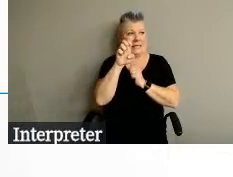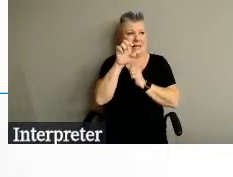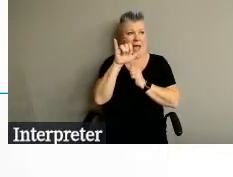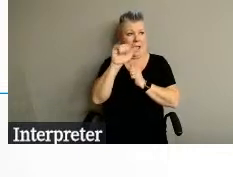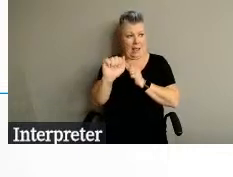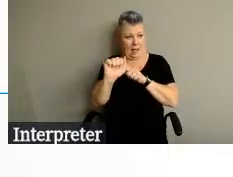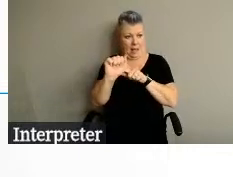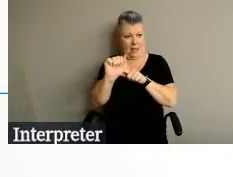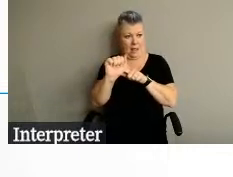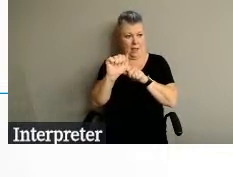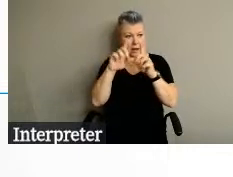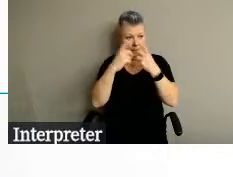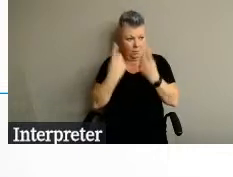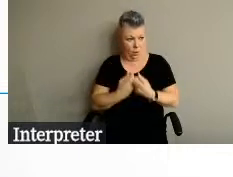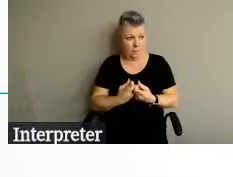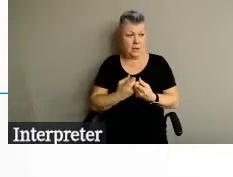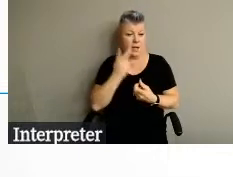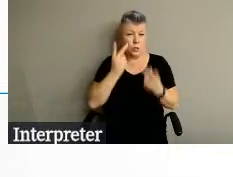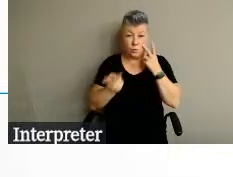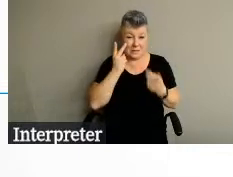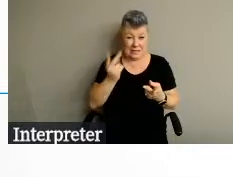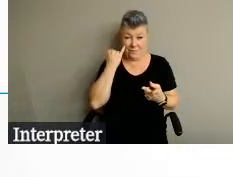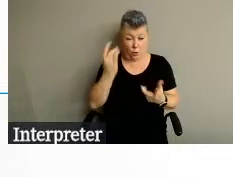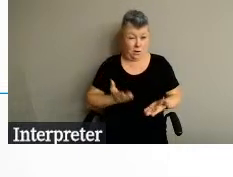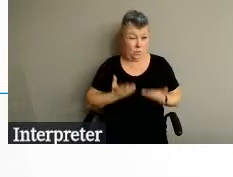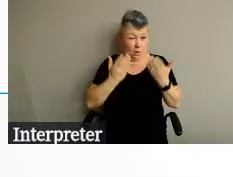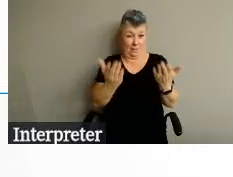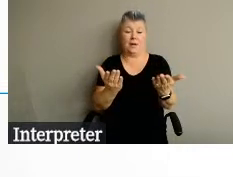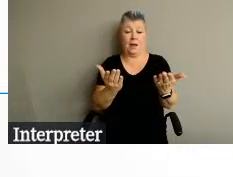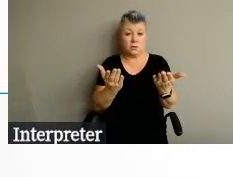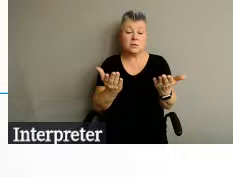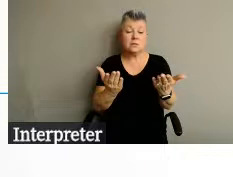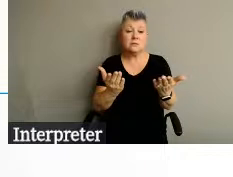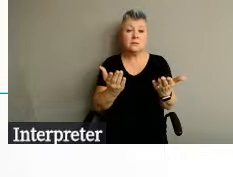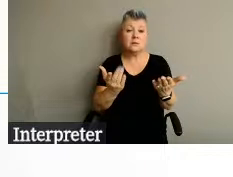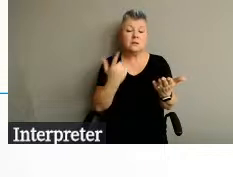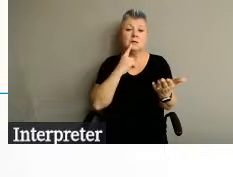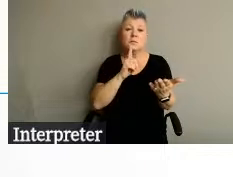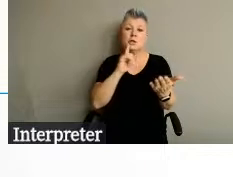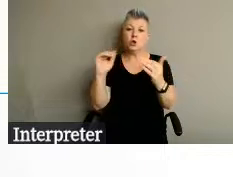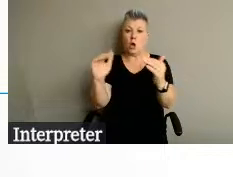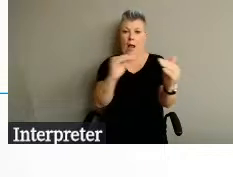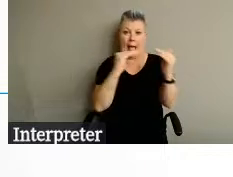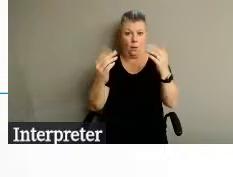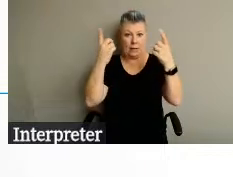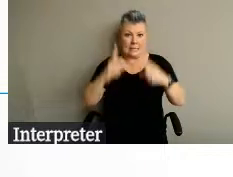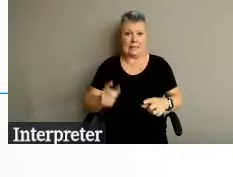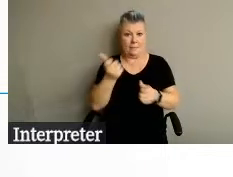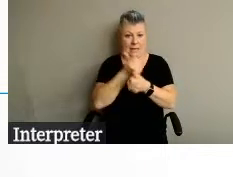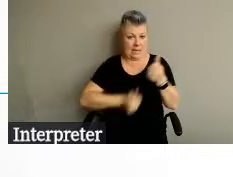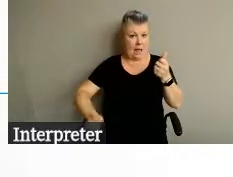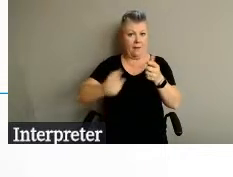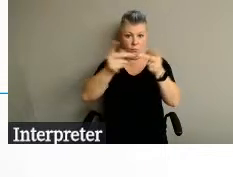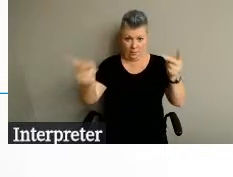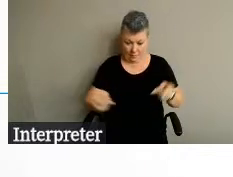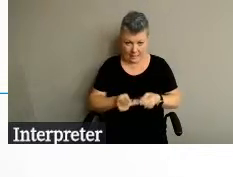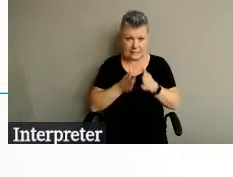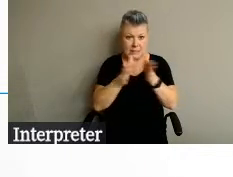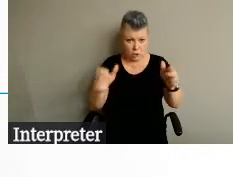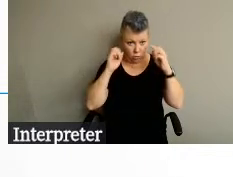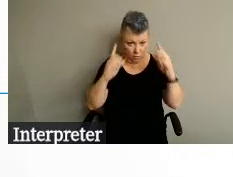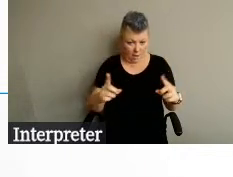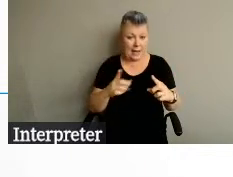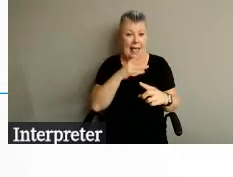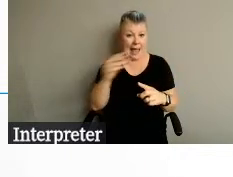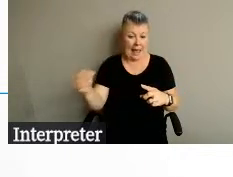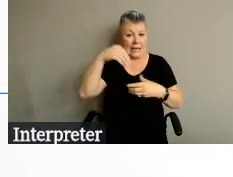our process and see if there are any recommendations. We would like to maintain equity across the board in our general education, and